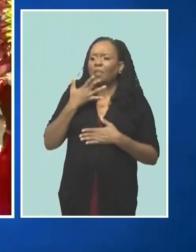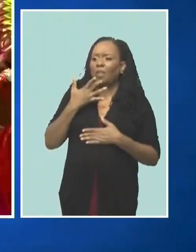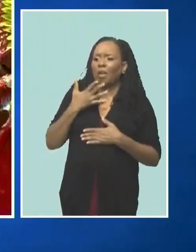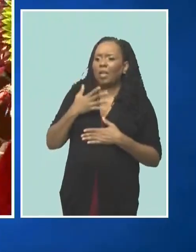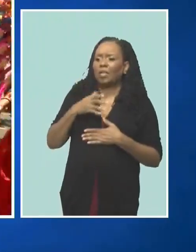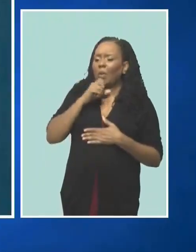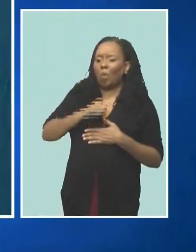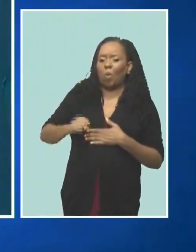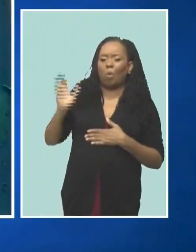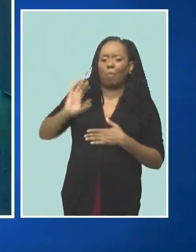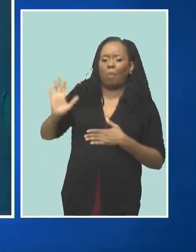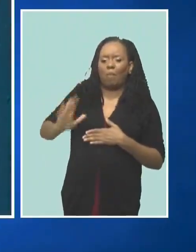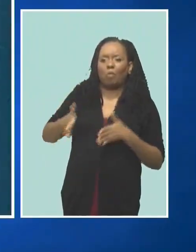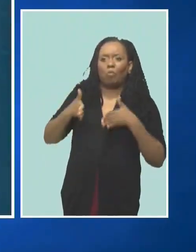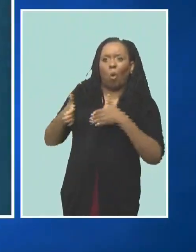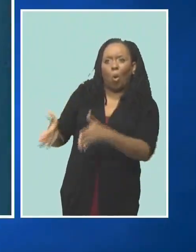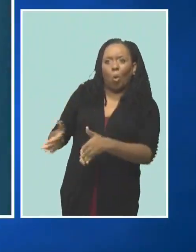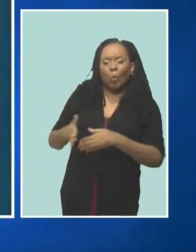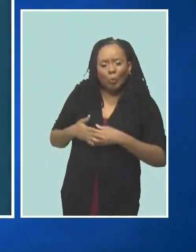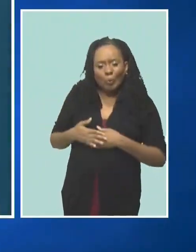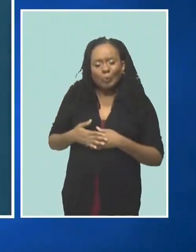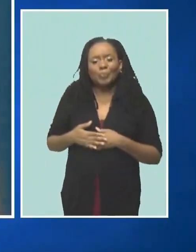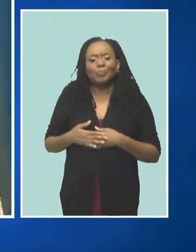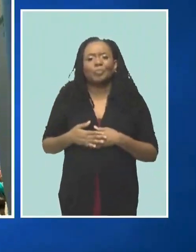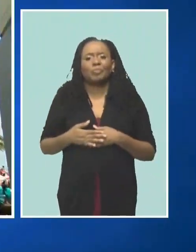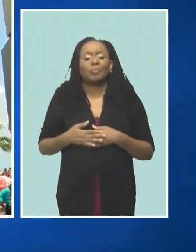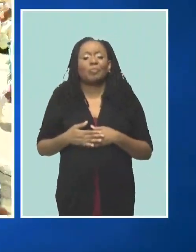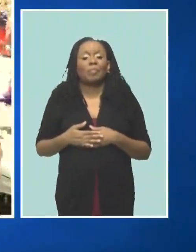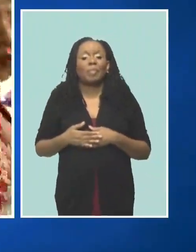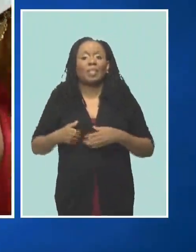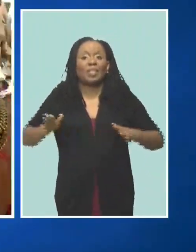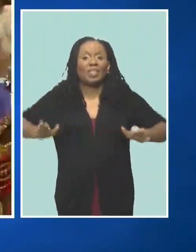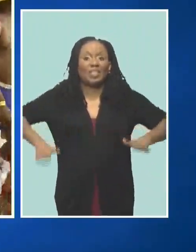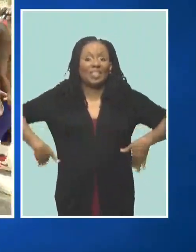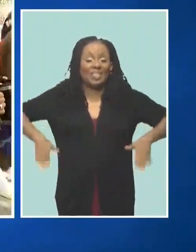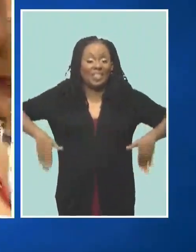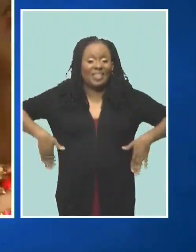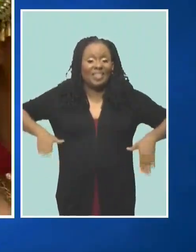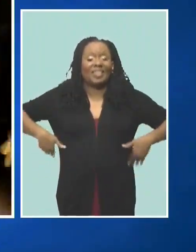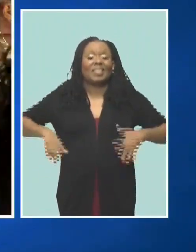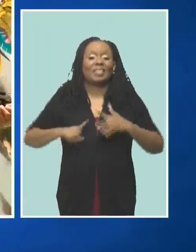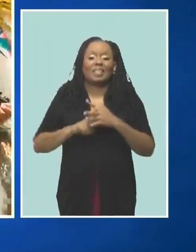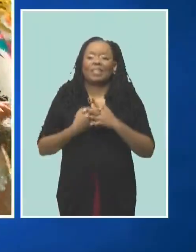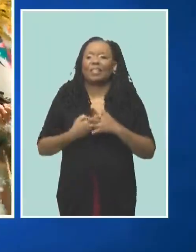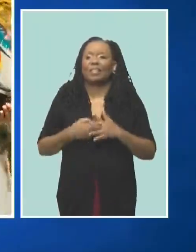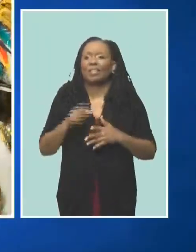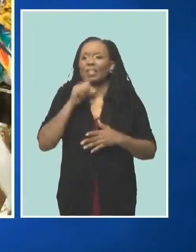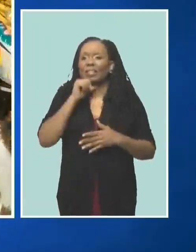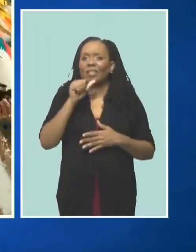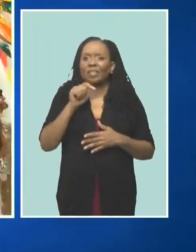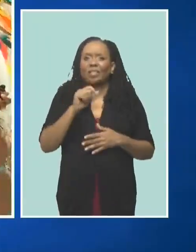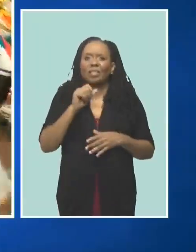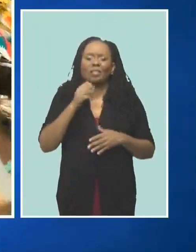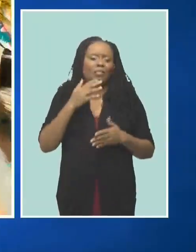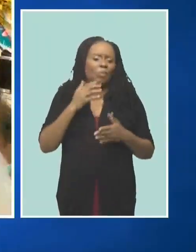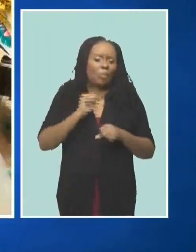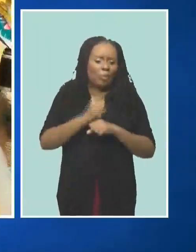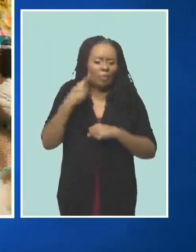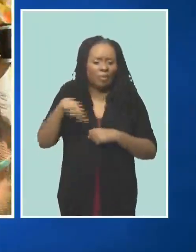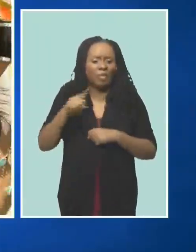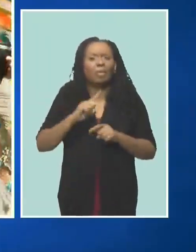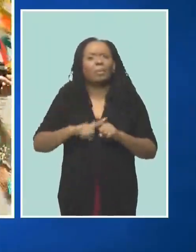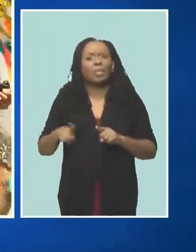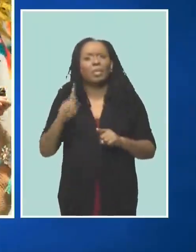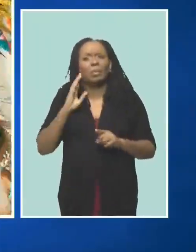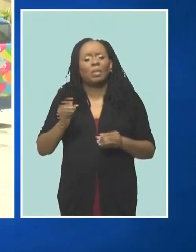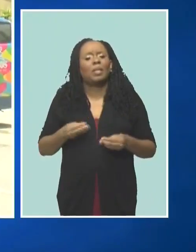route. He adds that the later-than-planned start to the festivities did not work in their favour, but they're prepared to give the new route a chance.